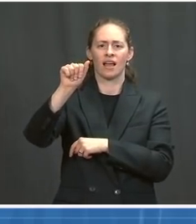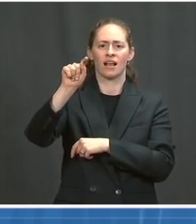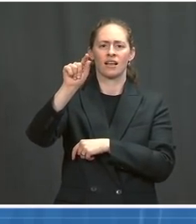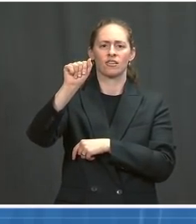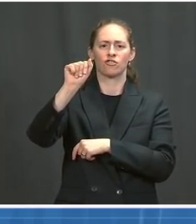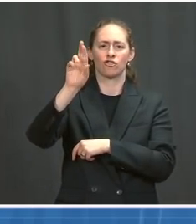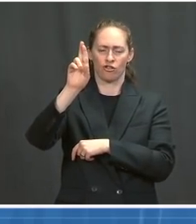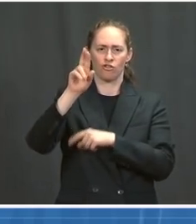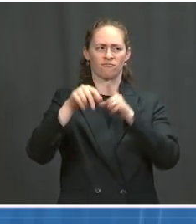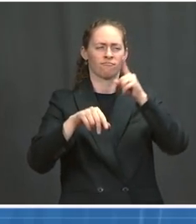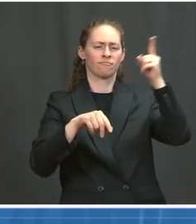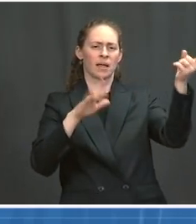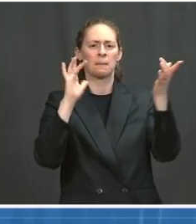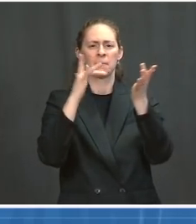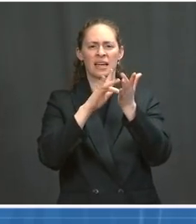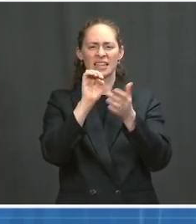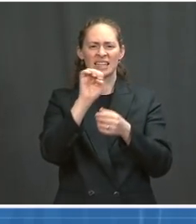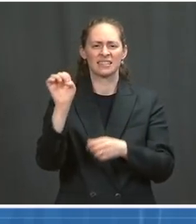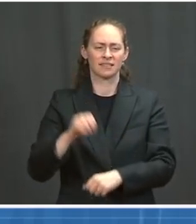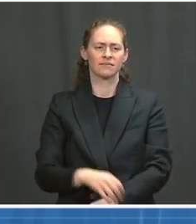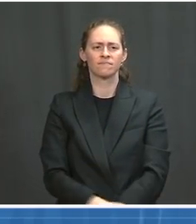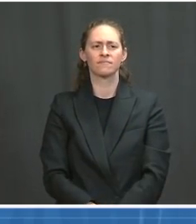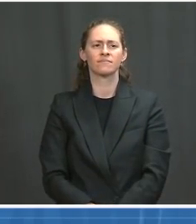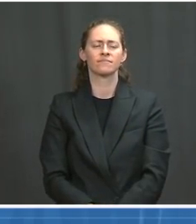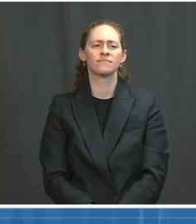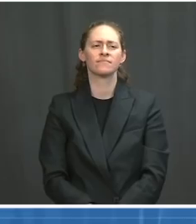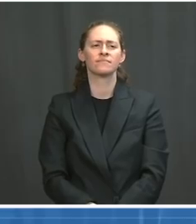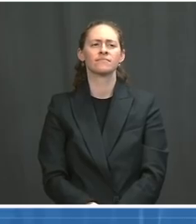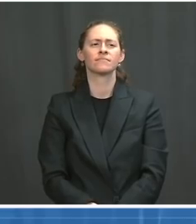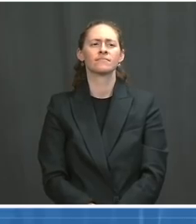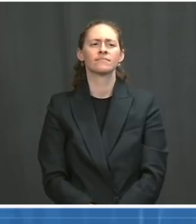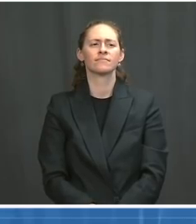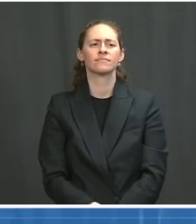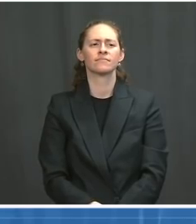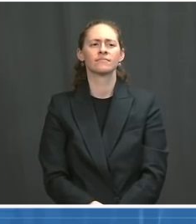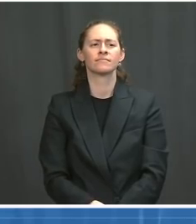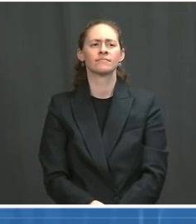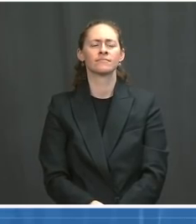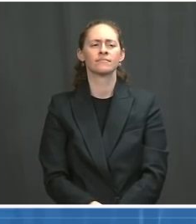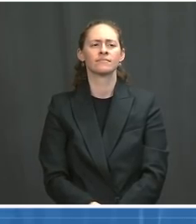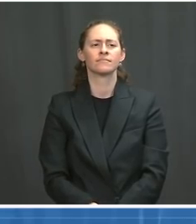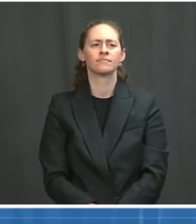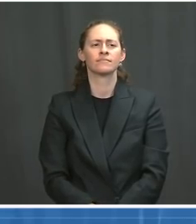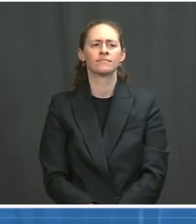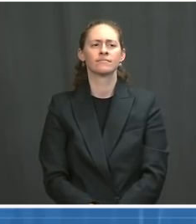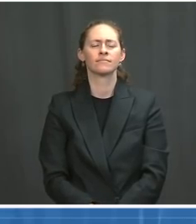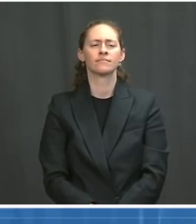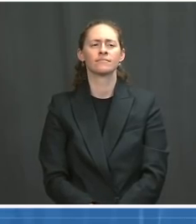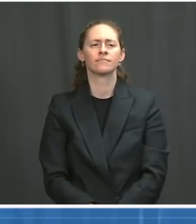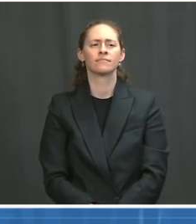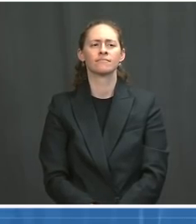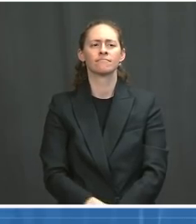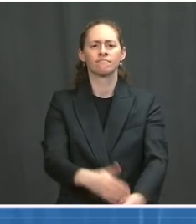mass vaccination campaign. The effectiveness not only against B117, which was close